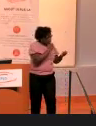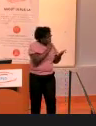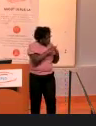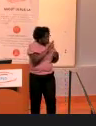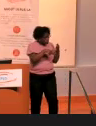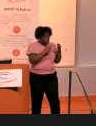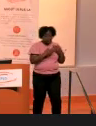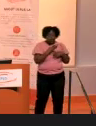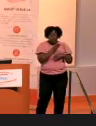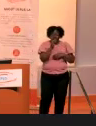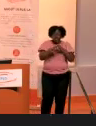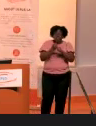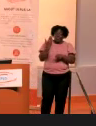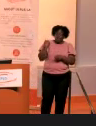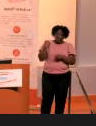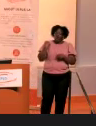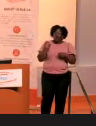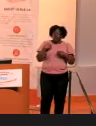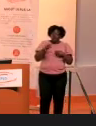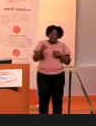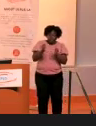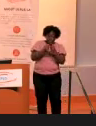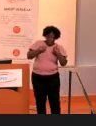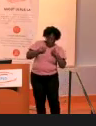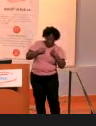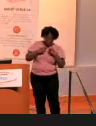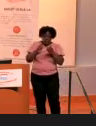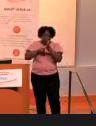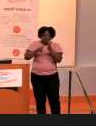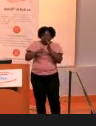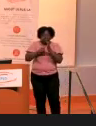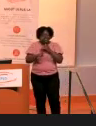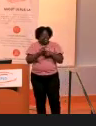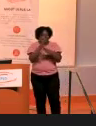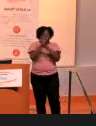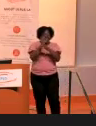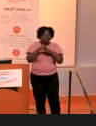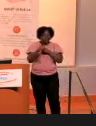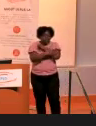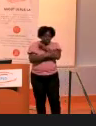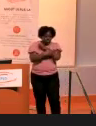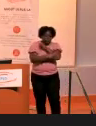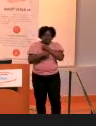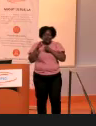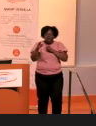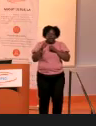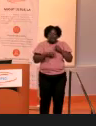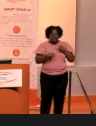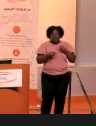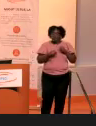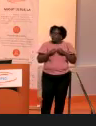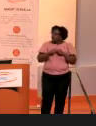astute observation was made by an investigator in Germany, as mentioned earlier by Dr.